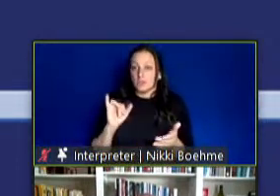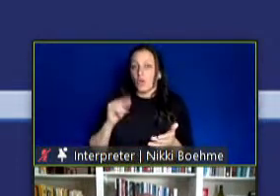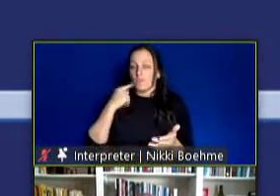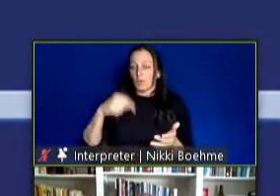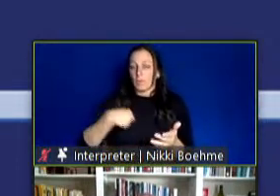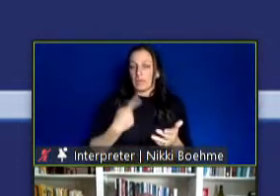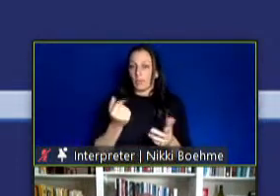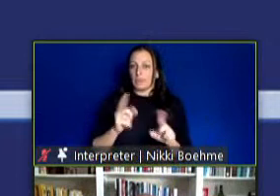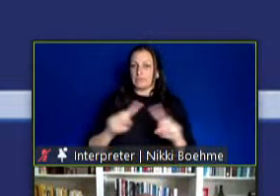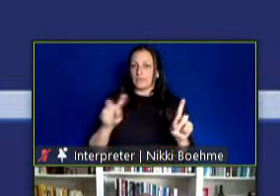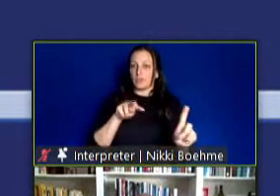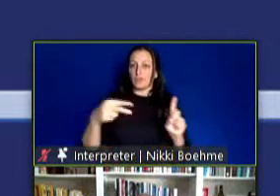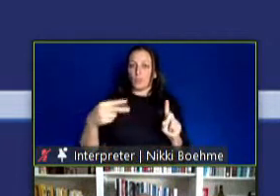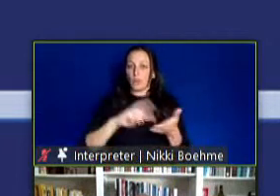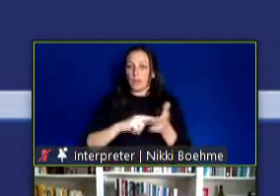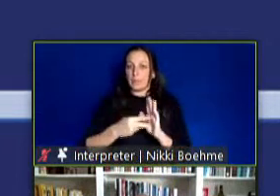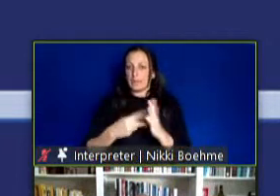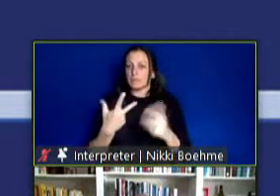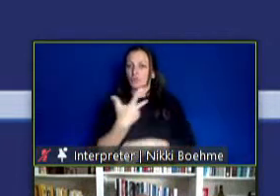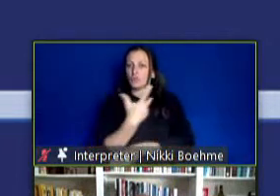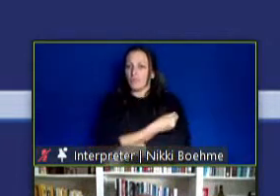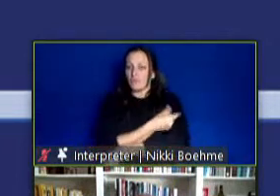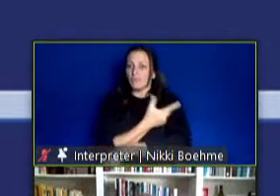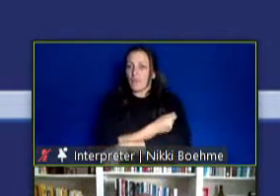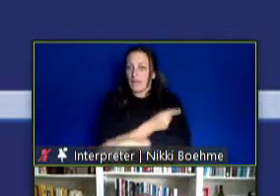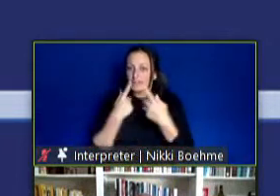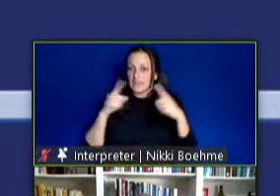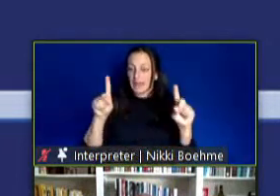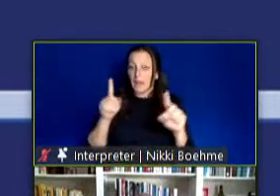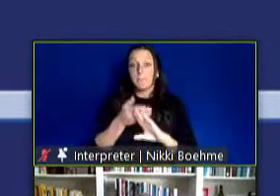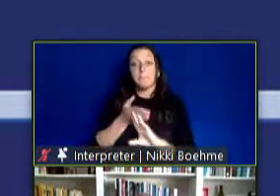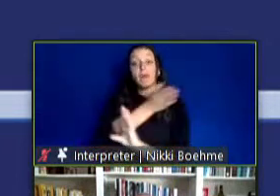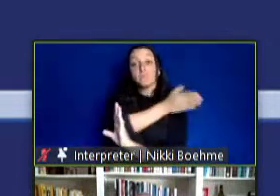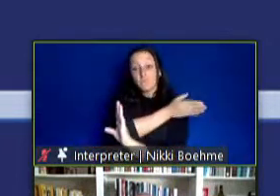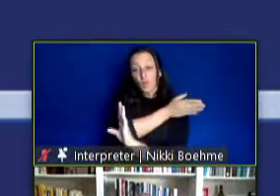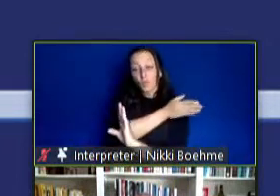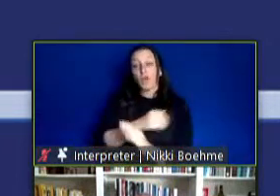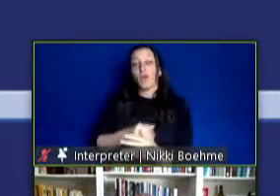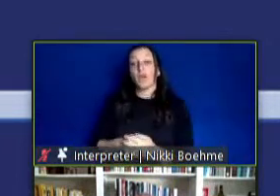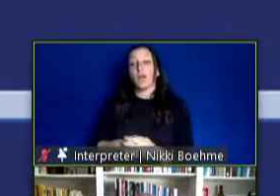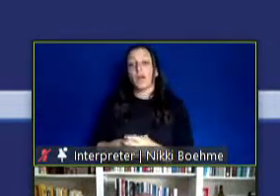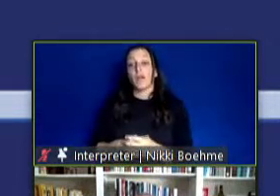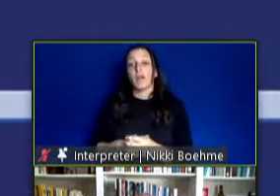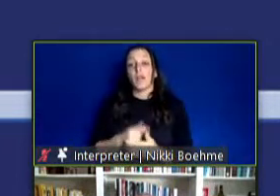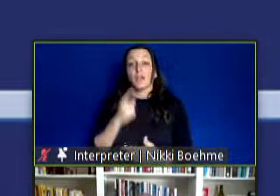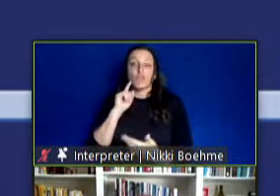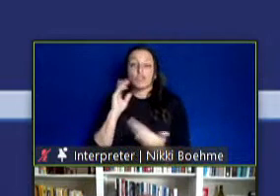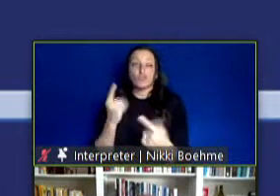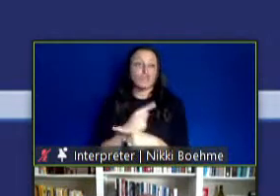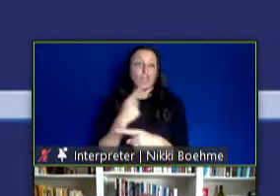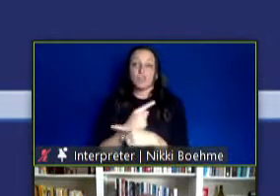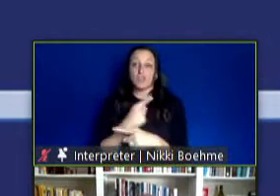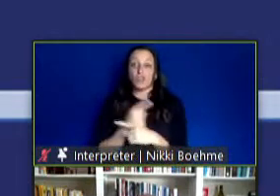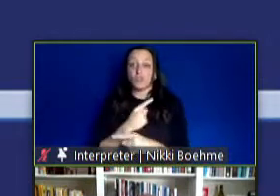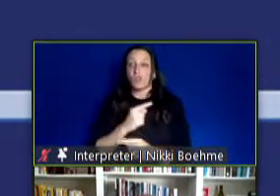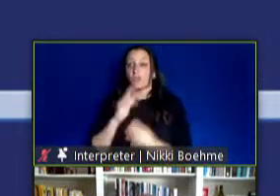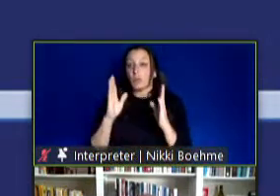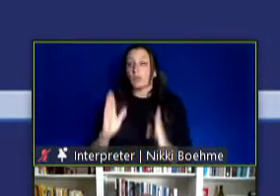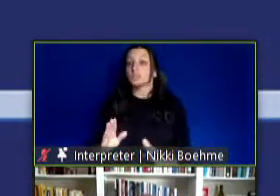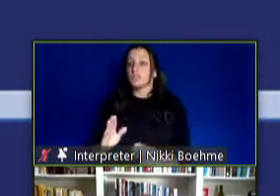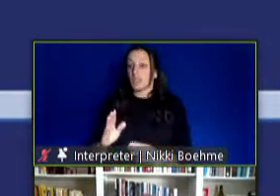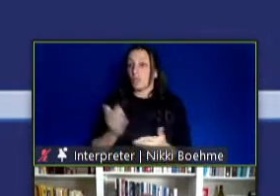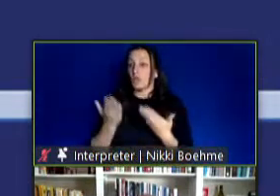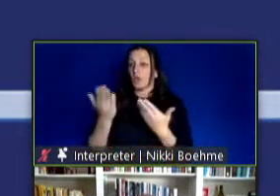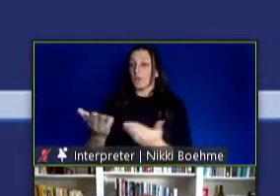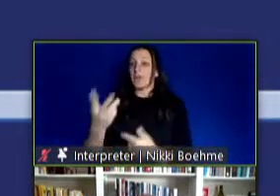of what it means to be vaccinated. Before, for the average person, 2 shots were recommended